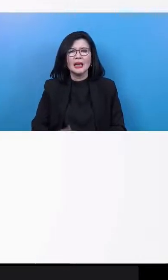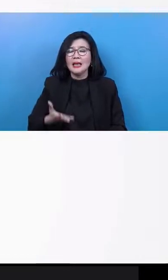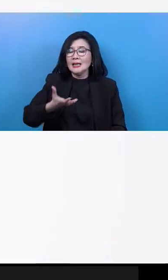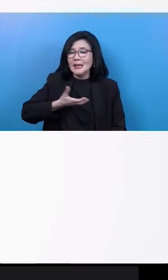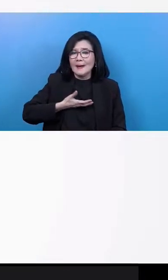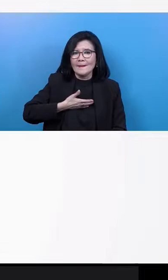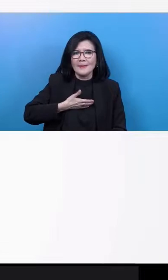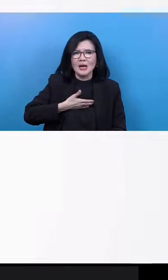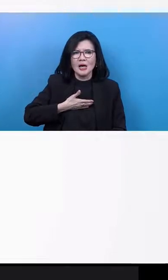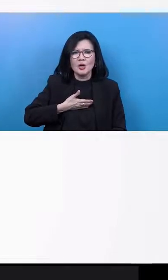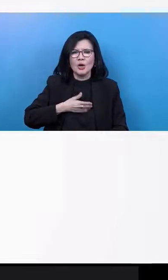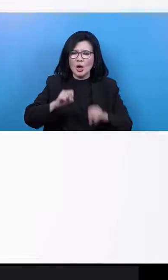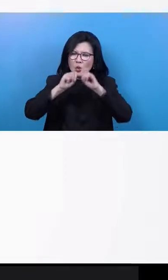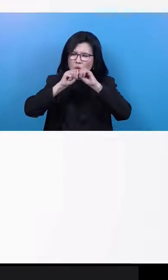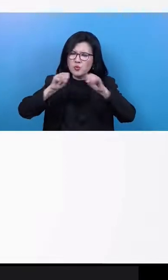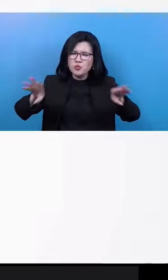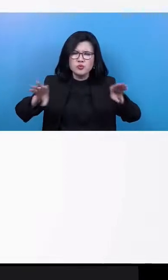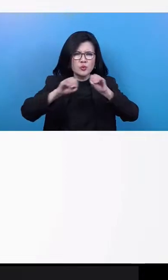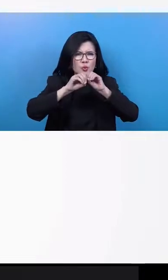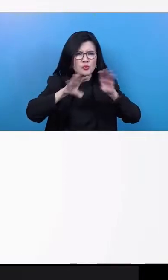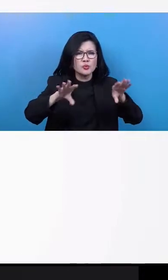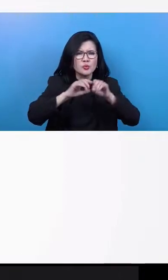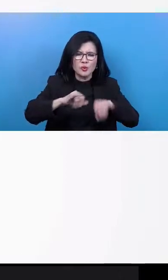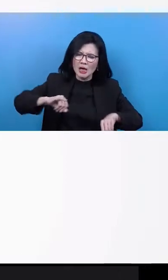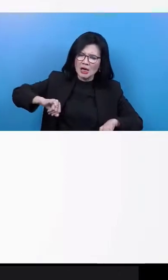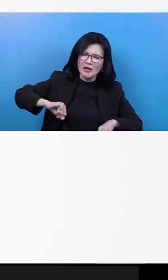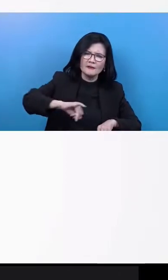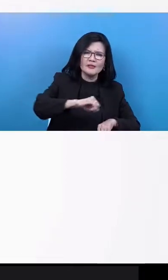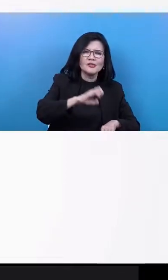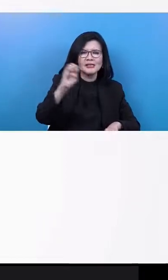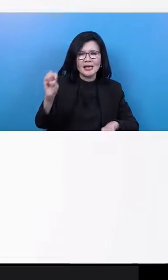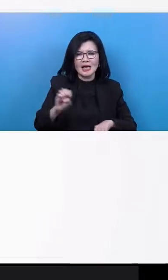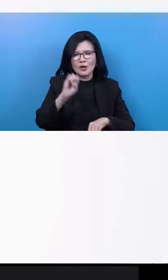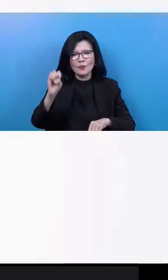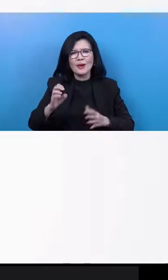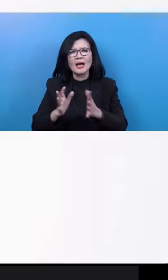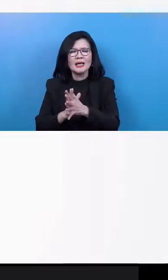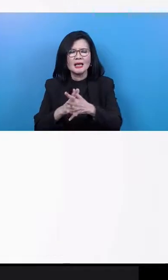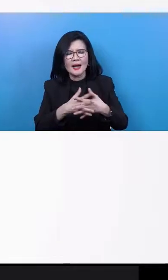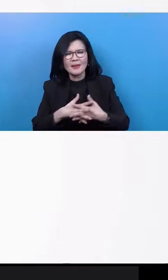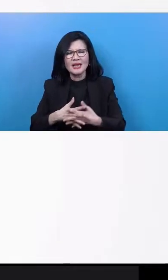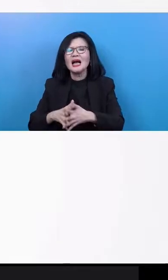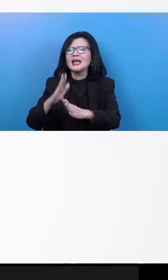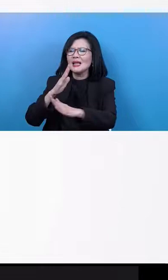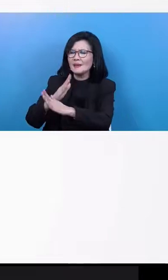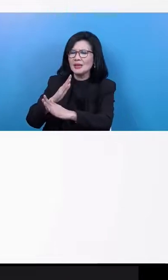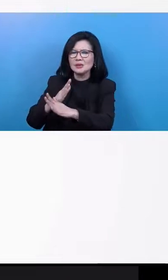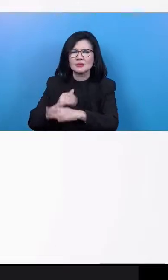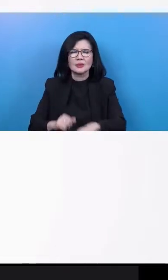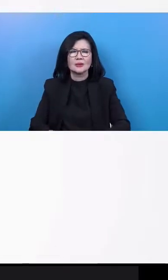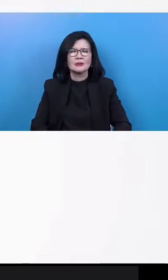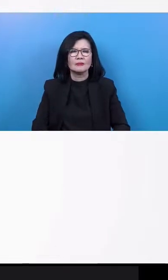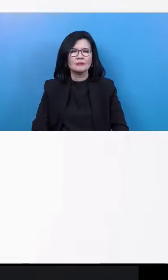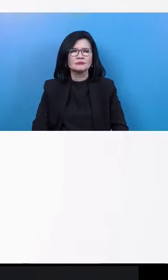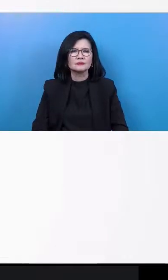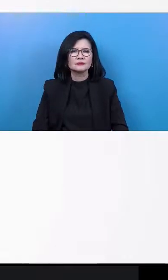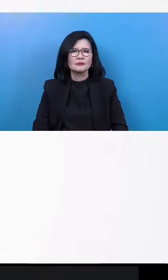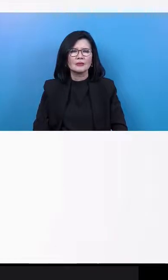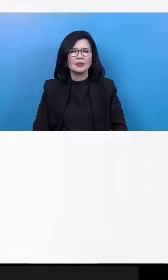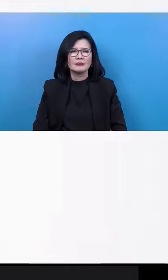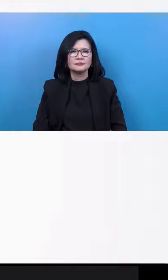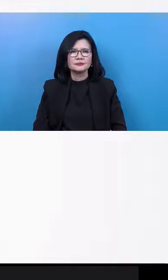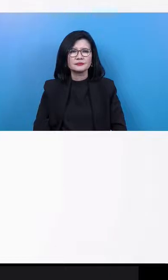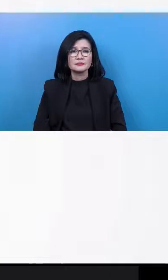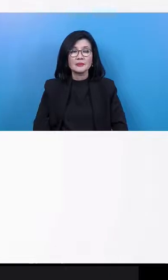same way it did in Europe and Americas. The deaths were relatively less. However, the socio-economic impacts were very, very